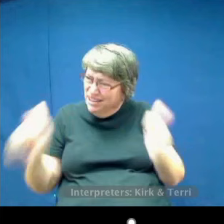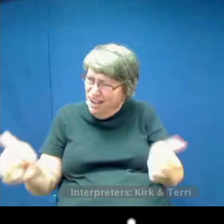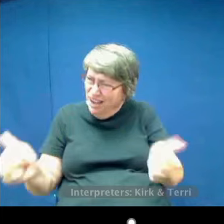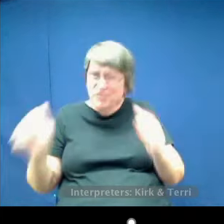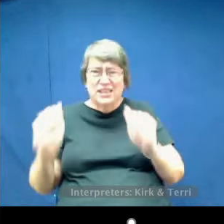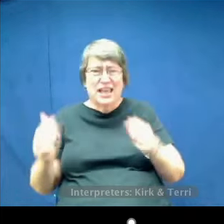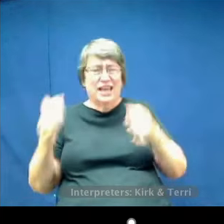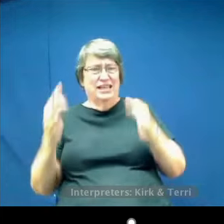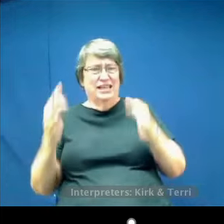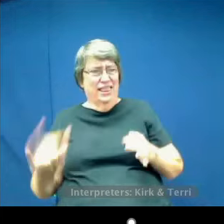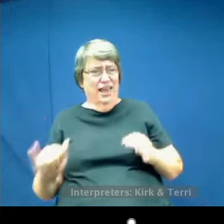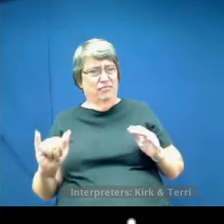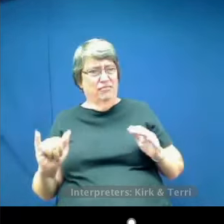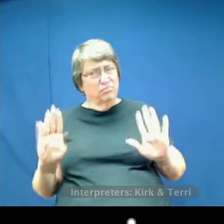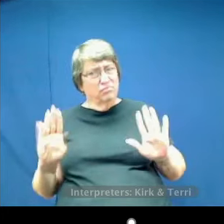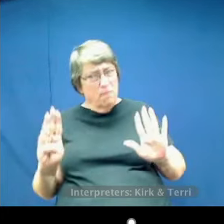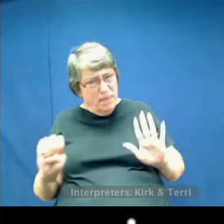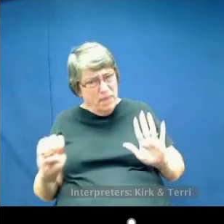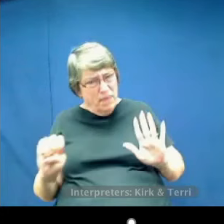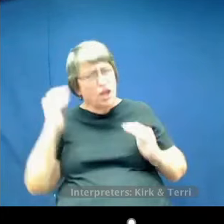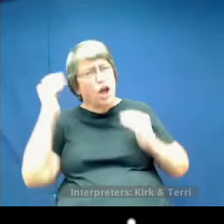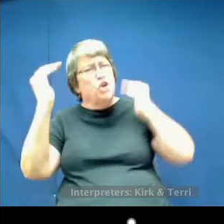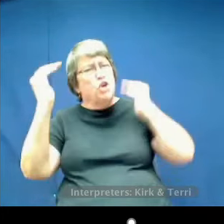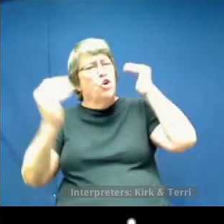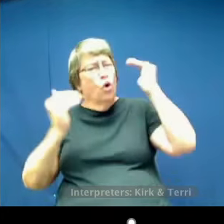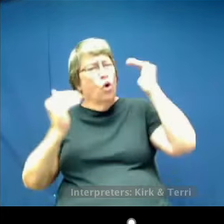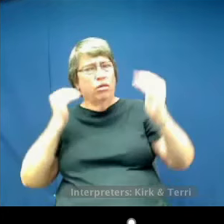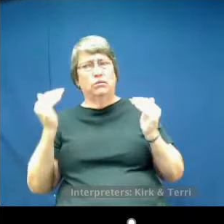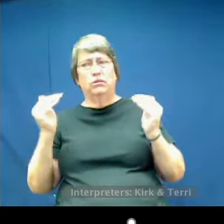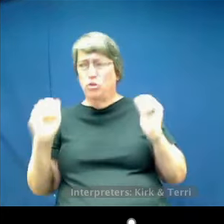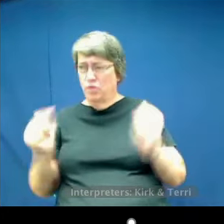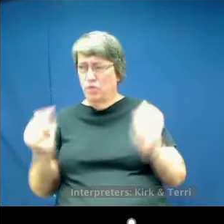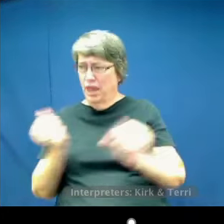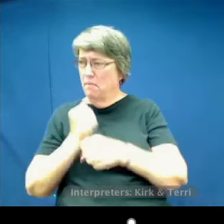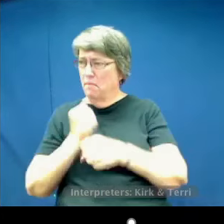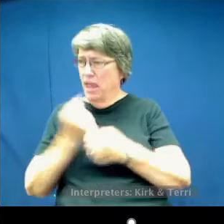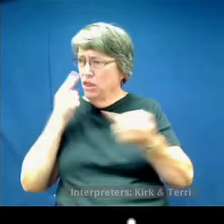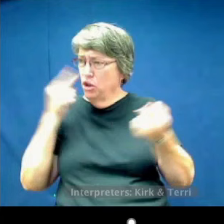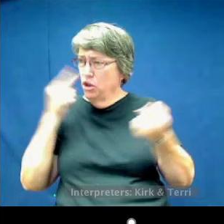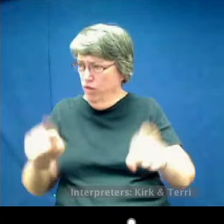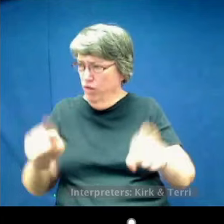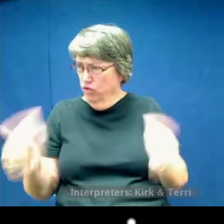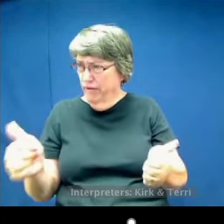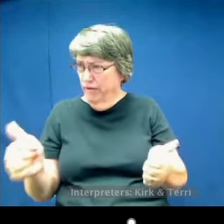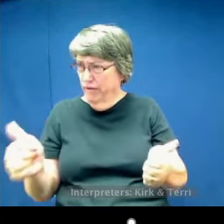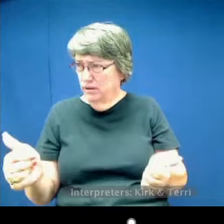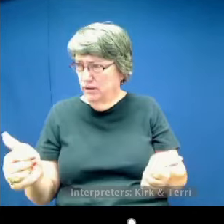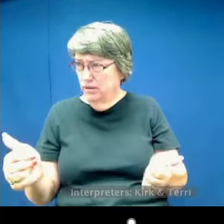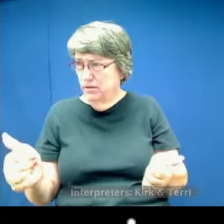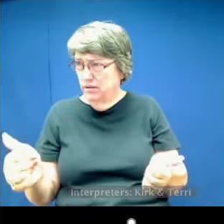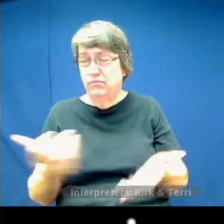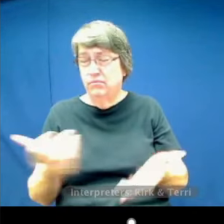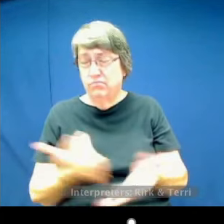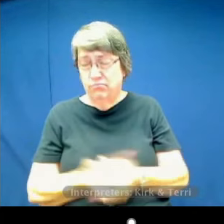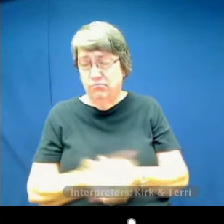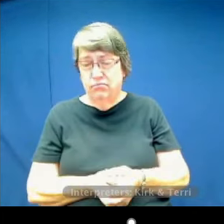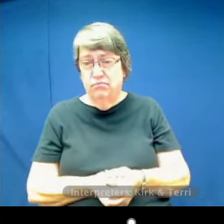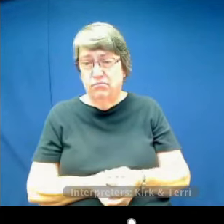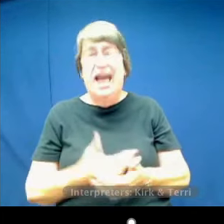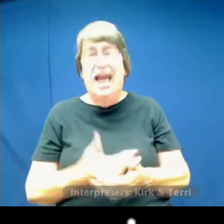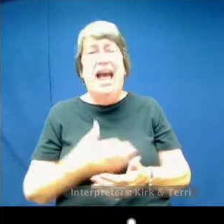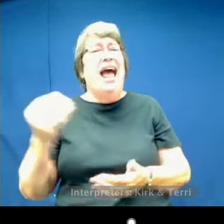were adults about it enough so that they could do these, make these agreements themselves. And the courts feel like